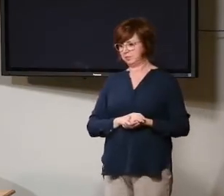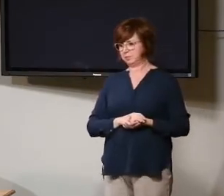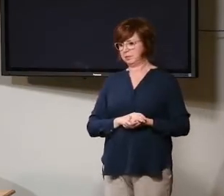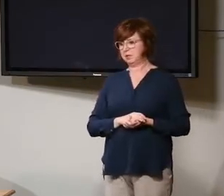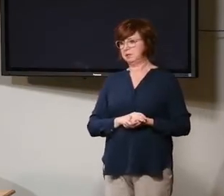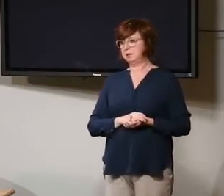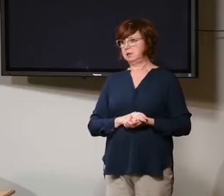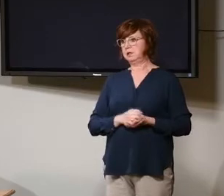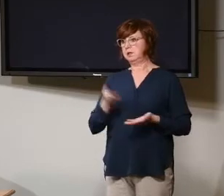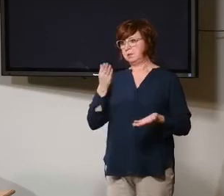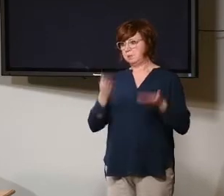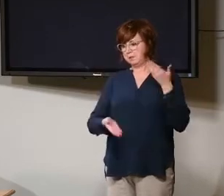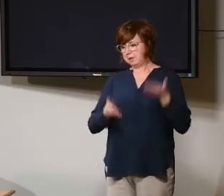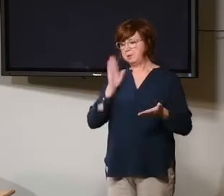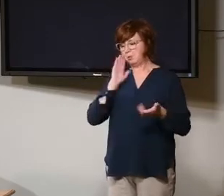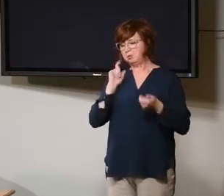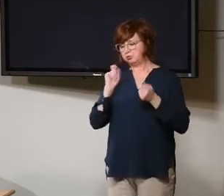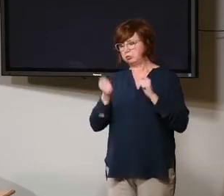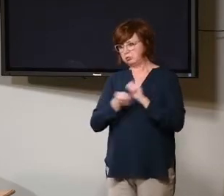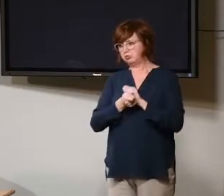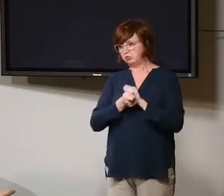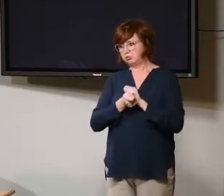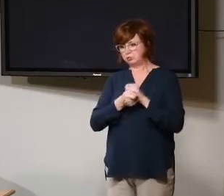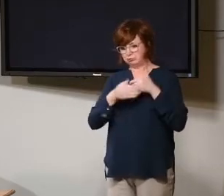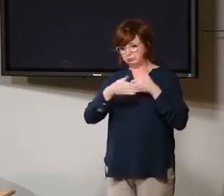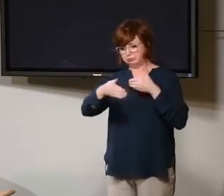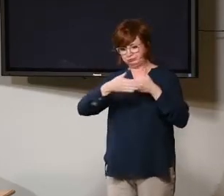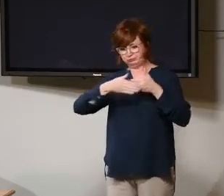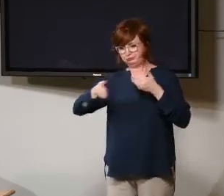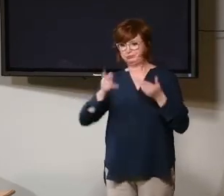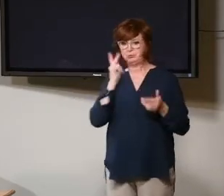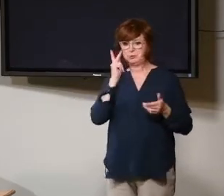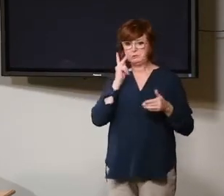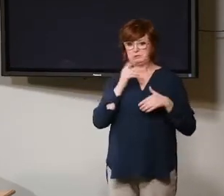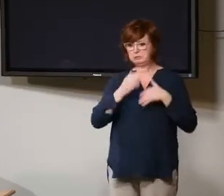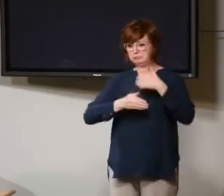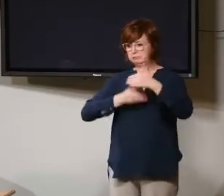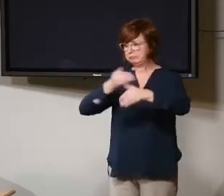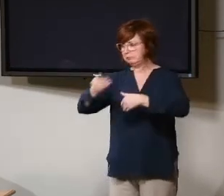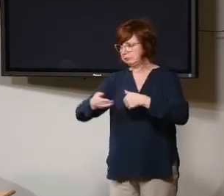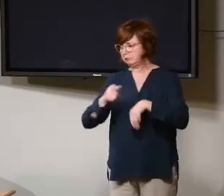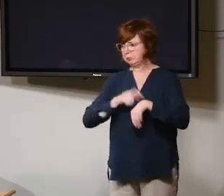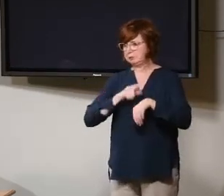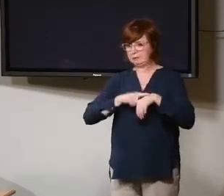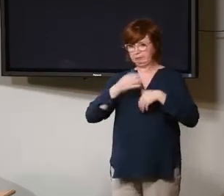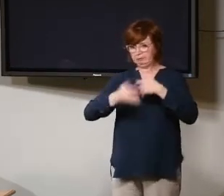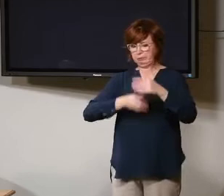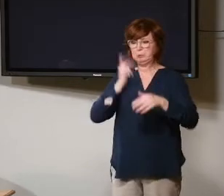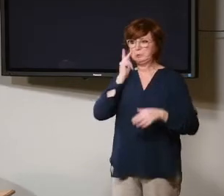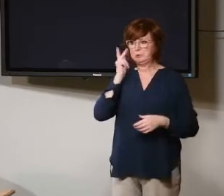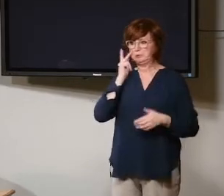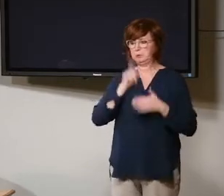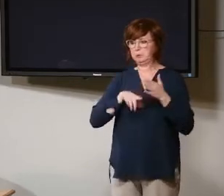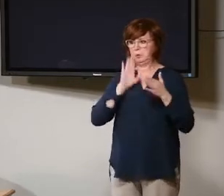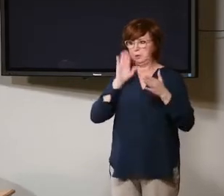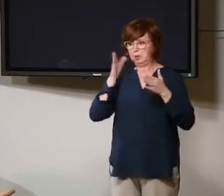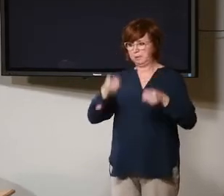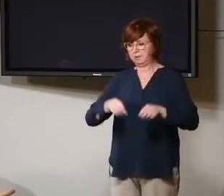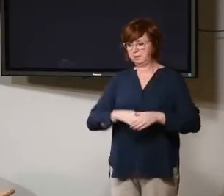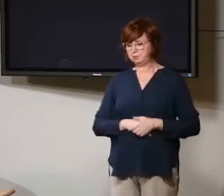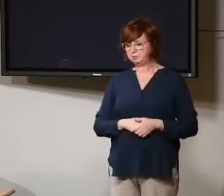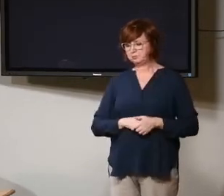That may change in the weeks ahead. I'm not sure of that today, but what we did want to do with this list